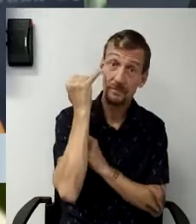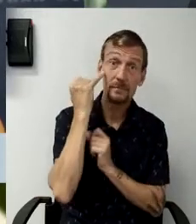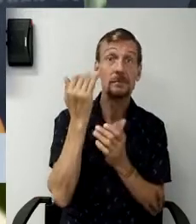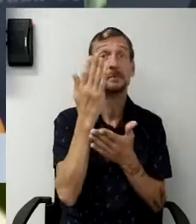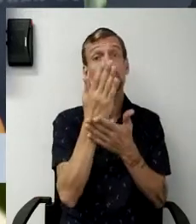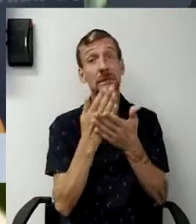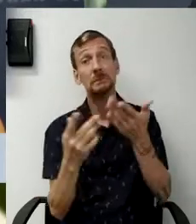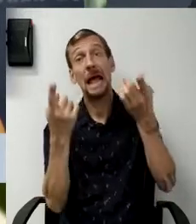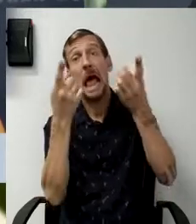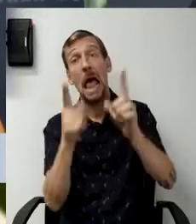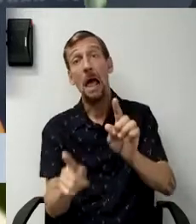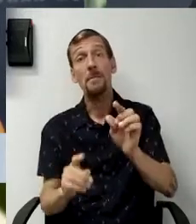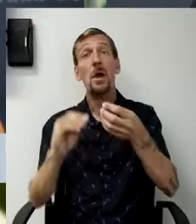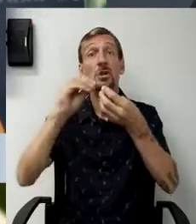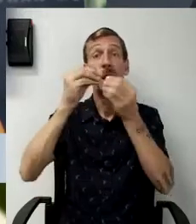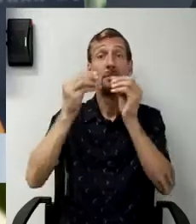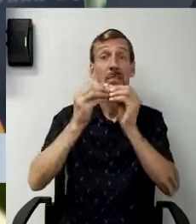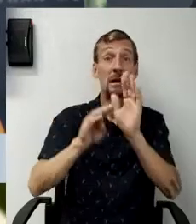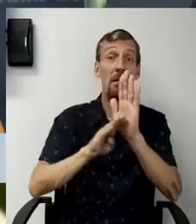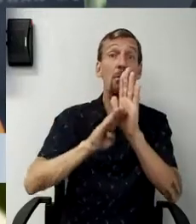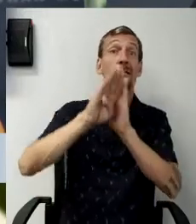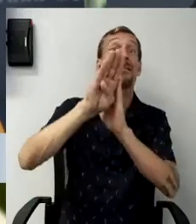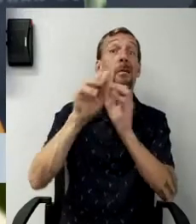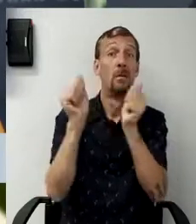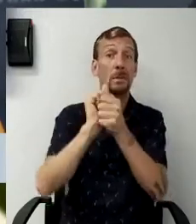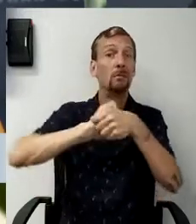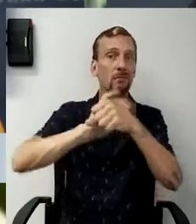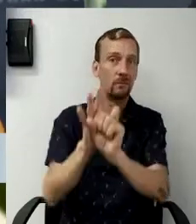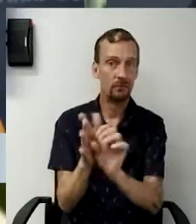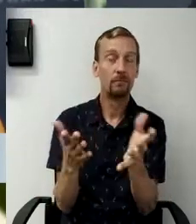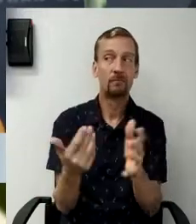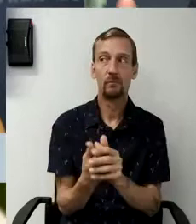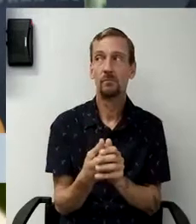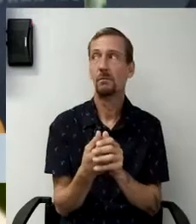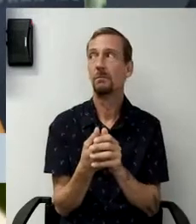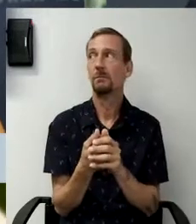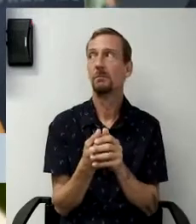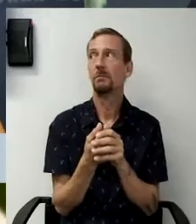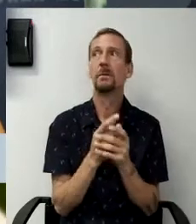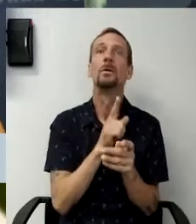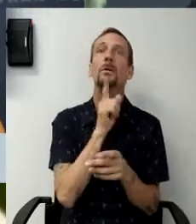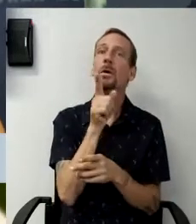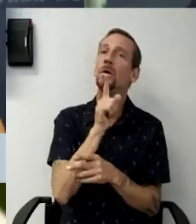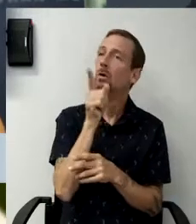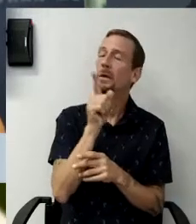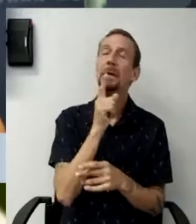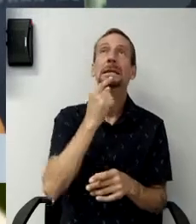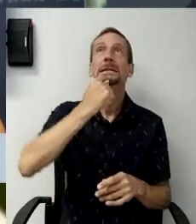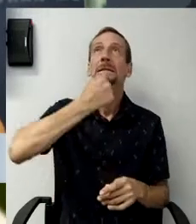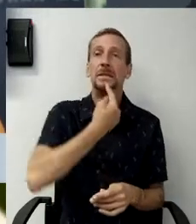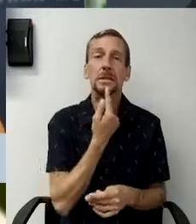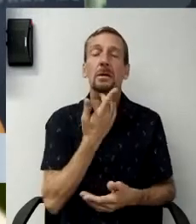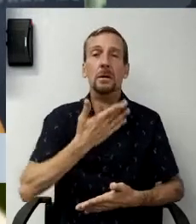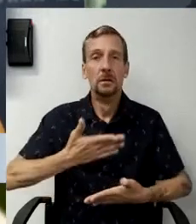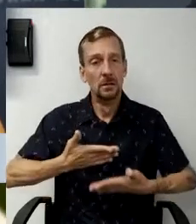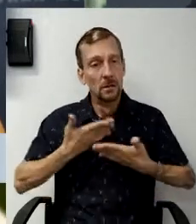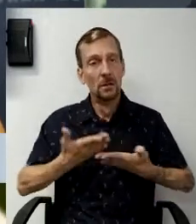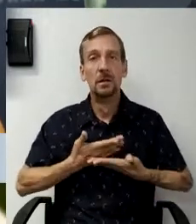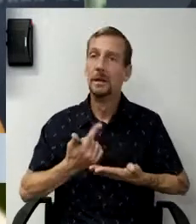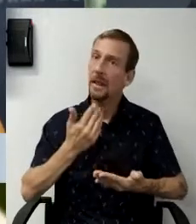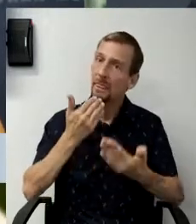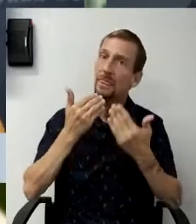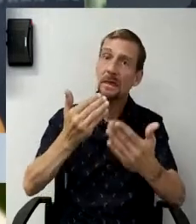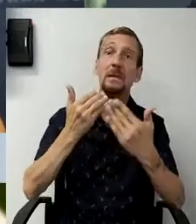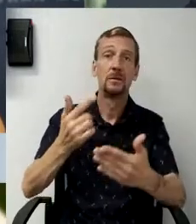that resurgence in the latter part of September. So we're eternally grateful for the folks. They've